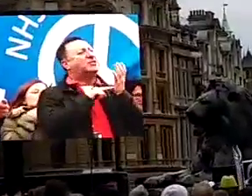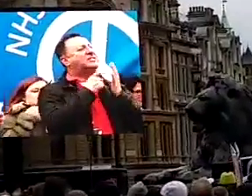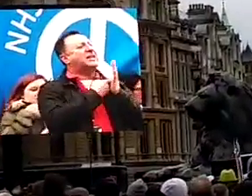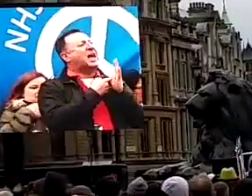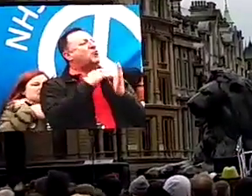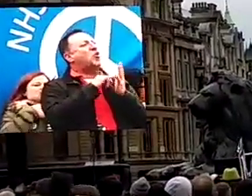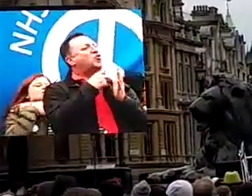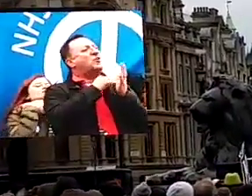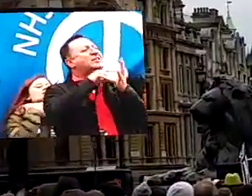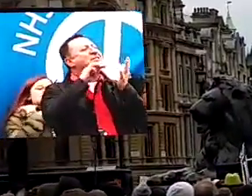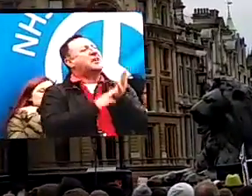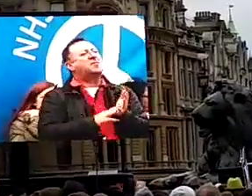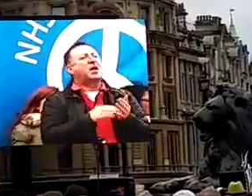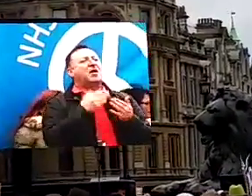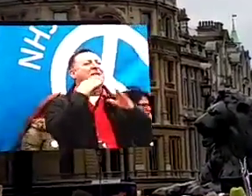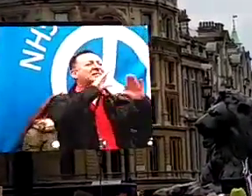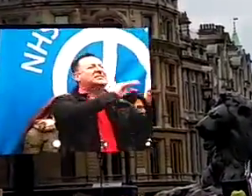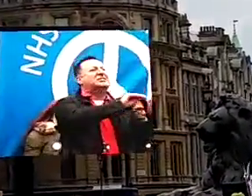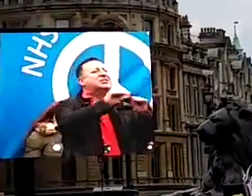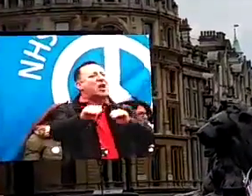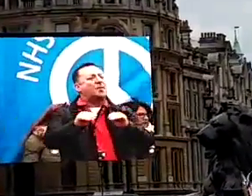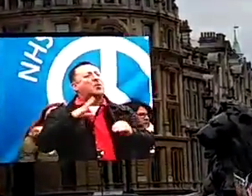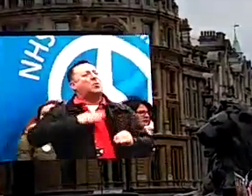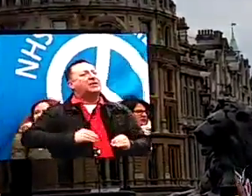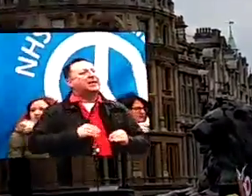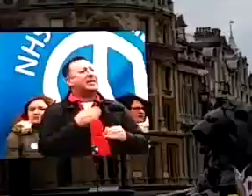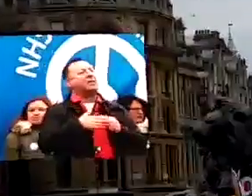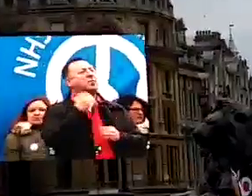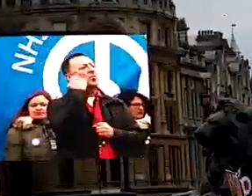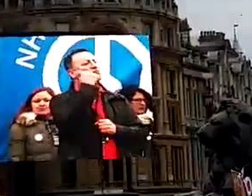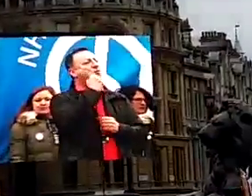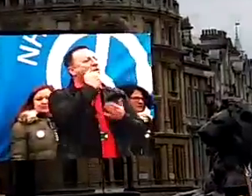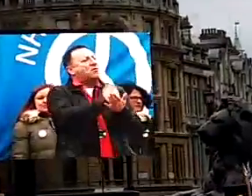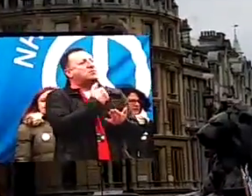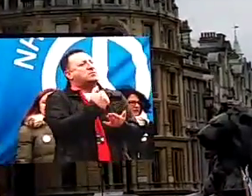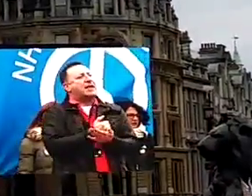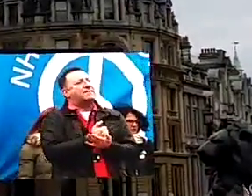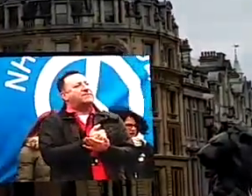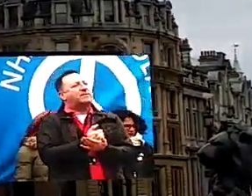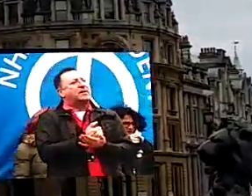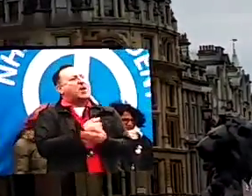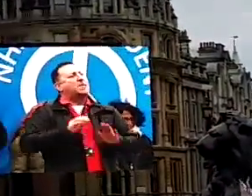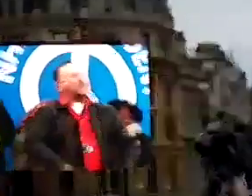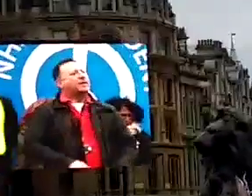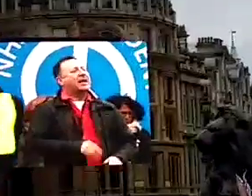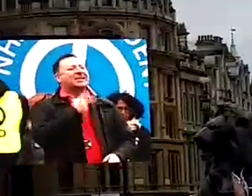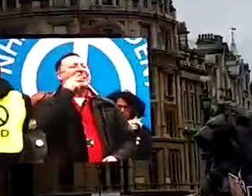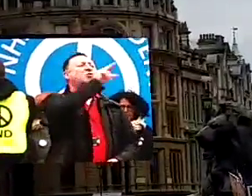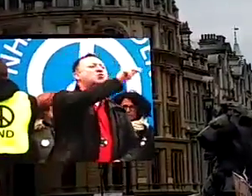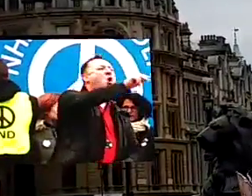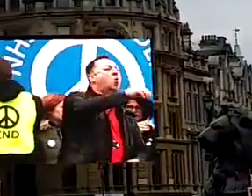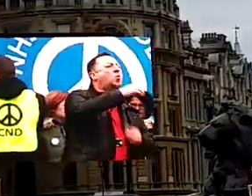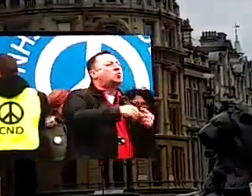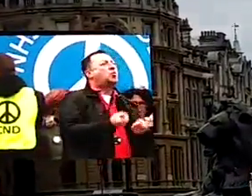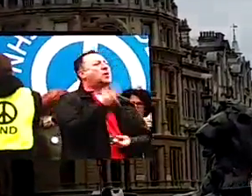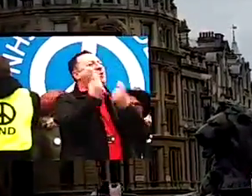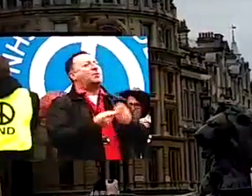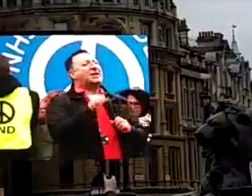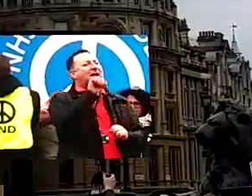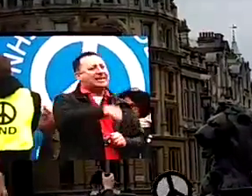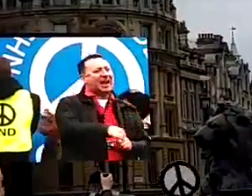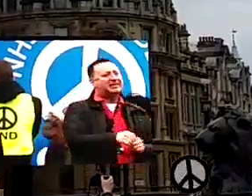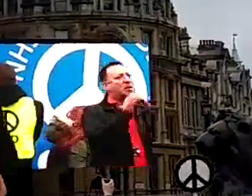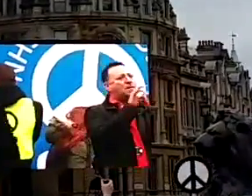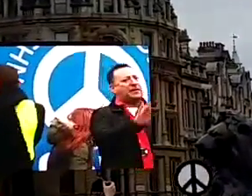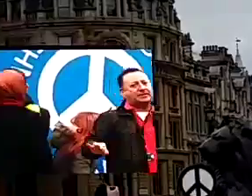build a safer and stronger Britain. I say no to nuclear weapons and yes to world peace. Thank you very